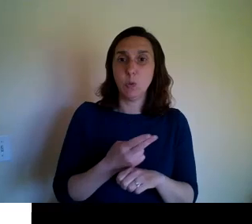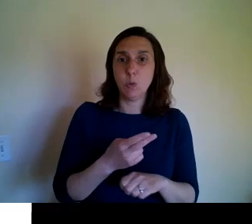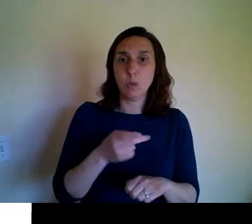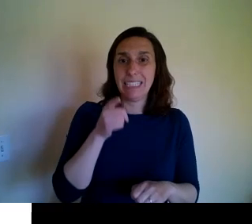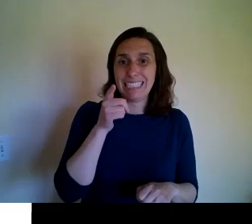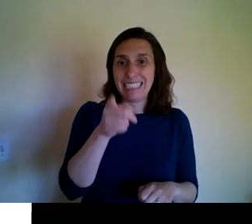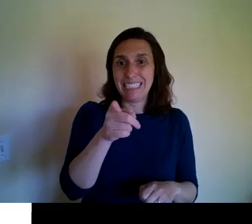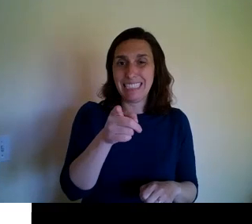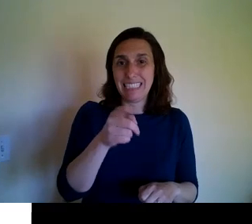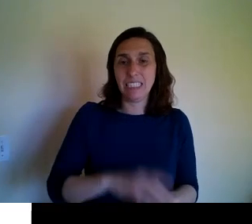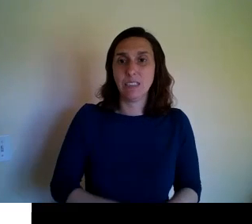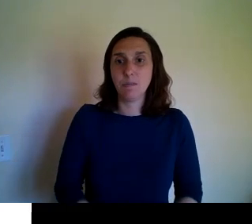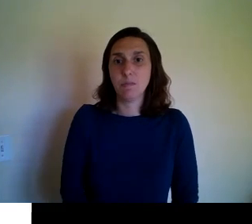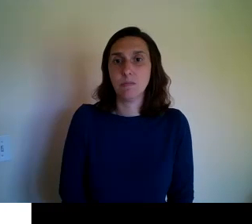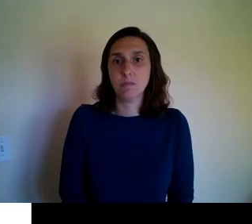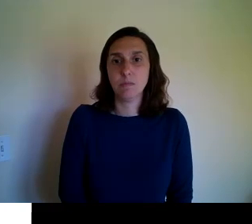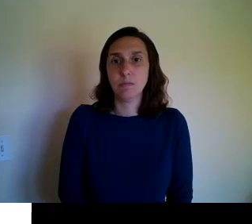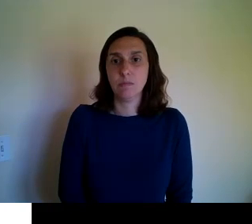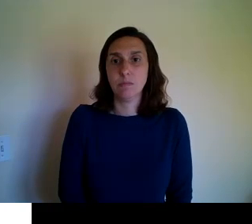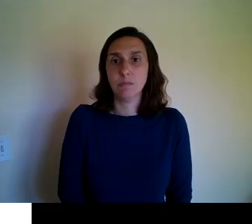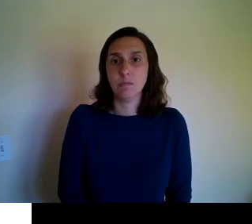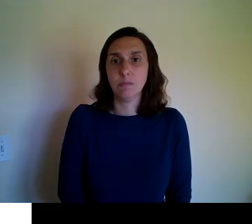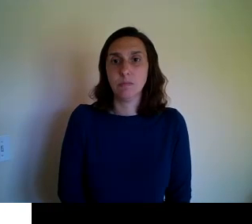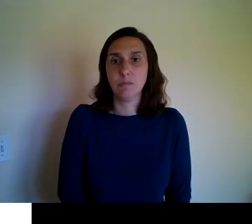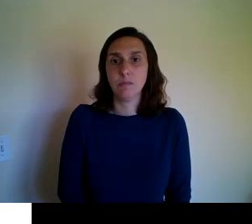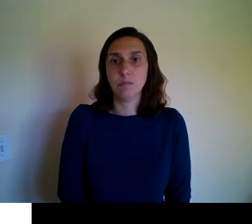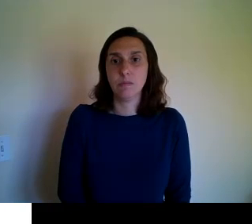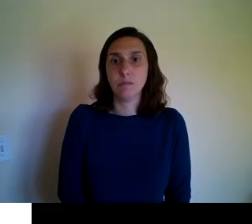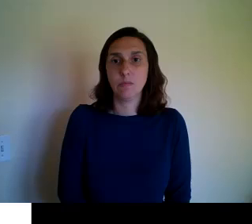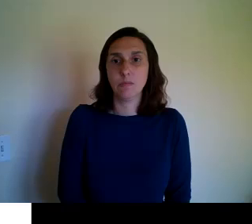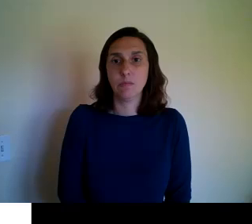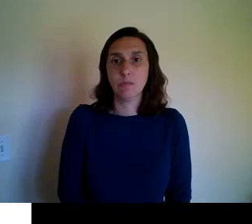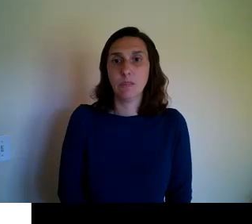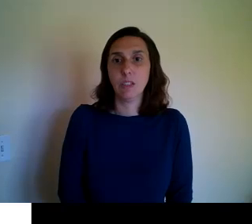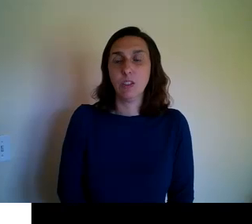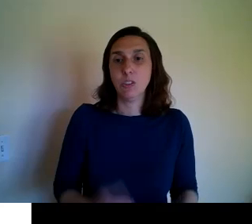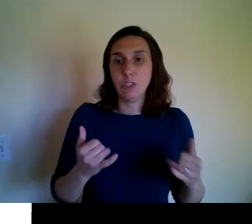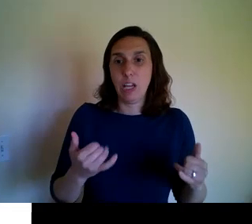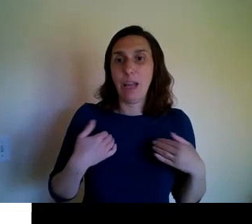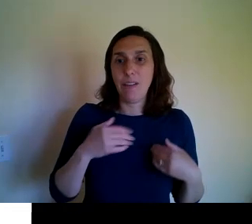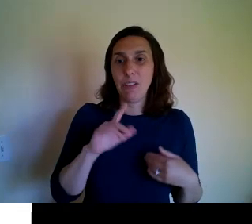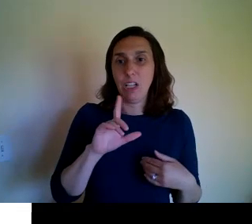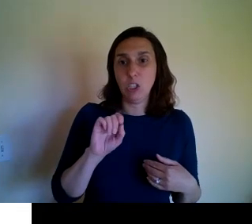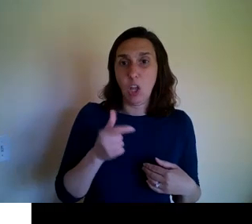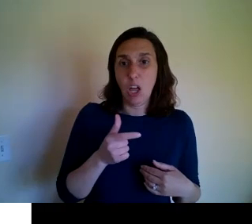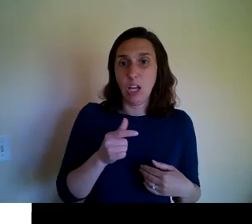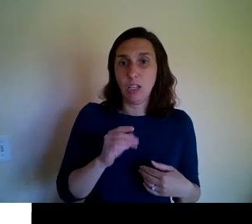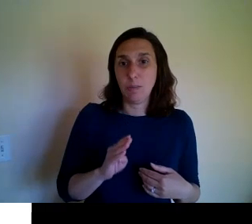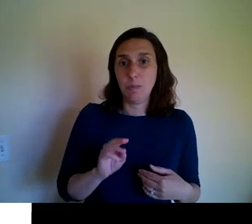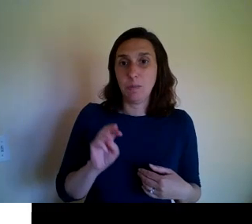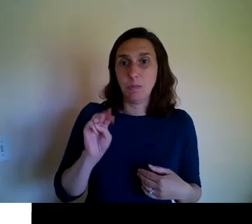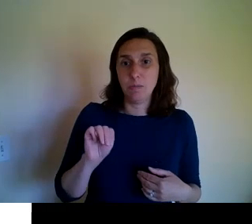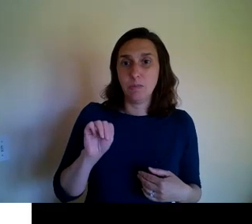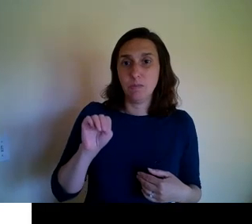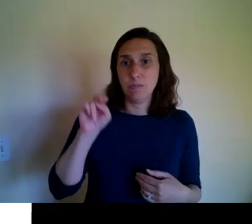here. I have now made it so that I have a logarithm to a power, and that power was my variable